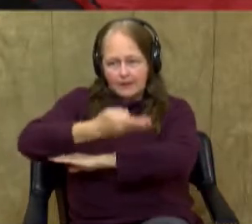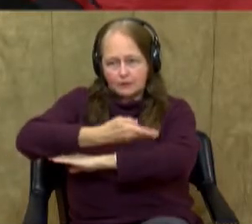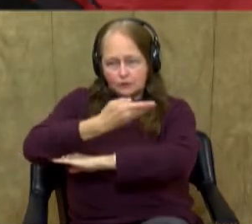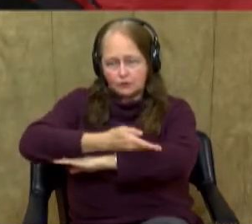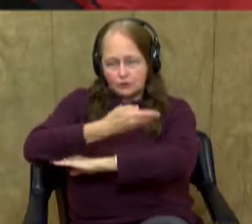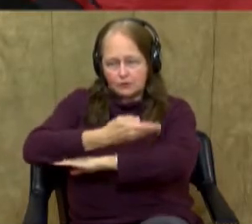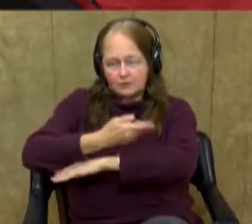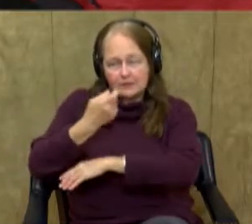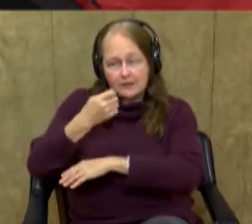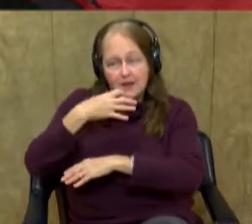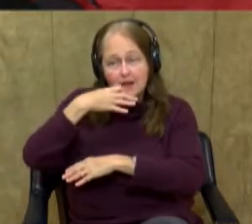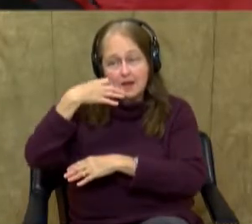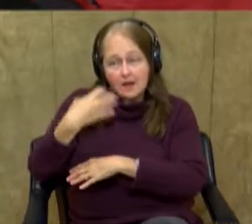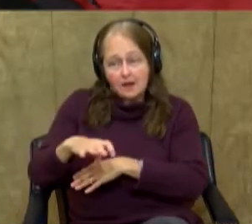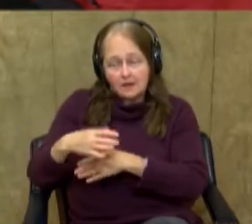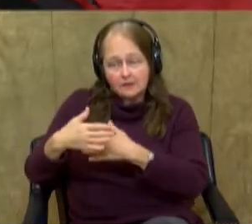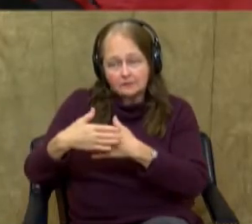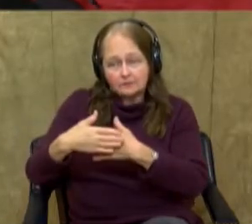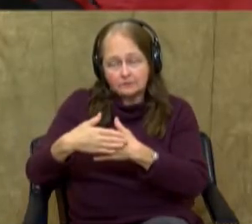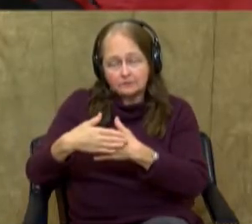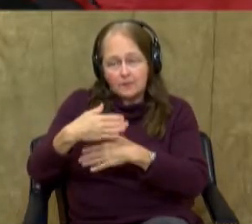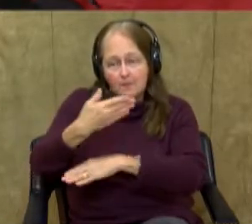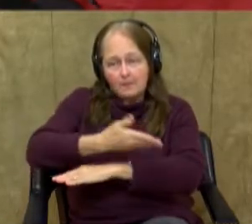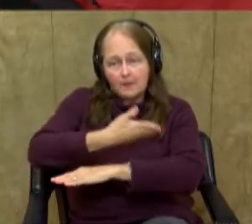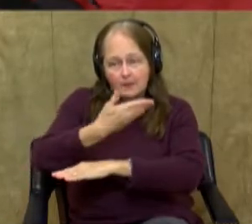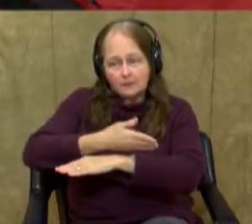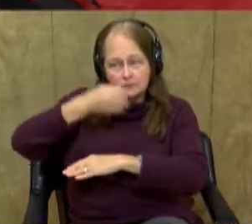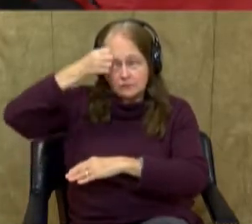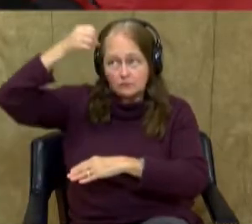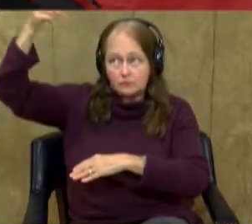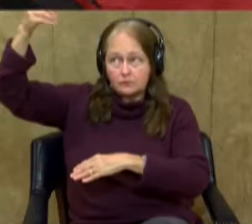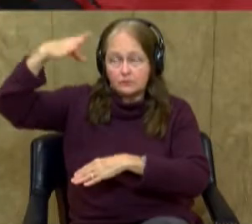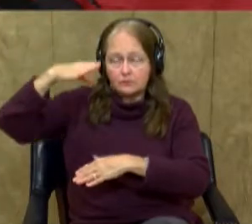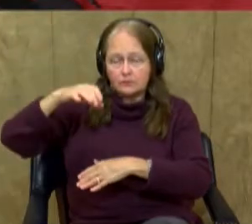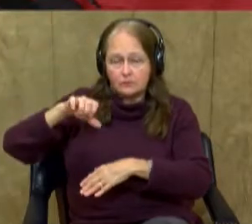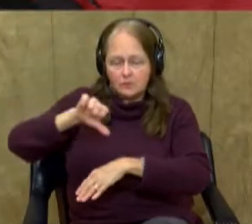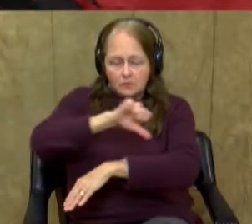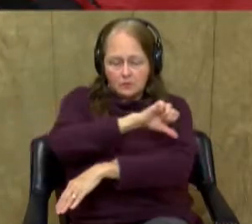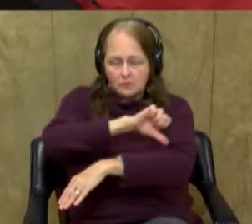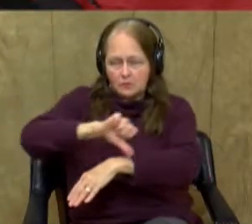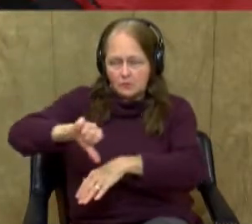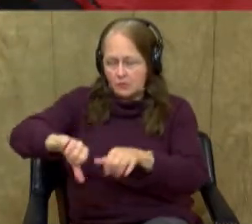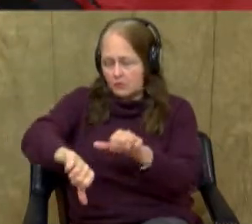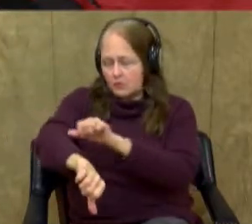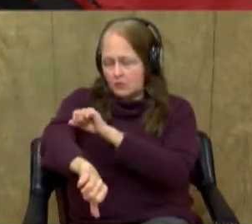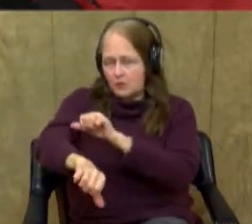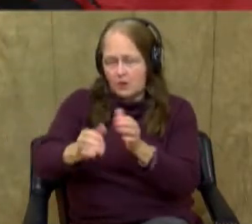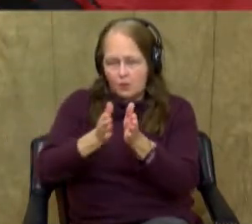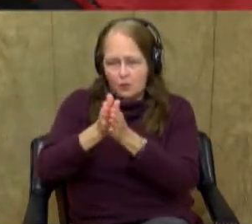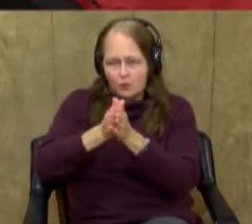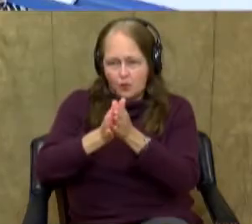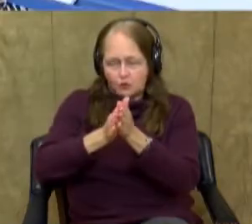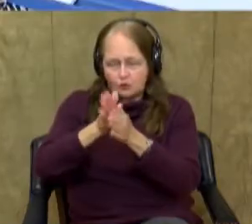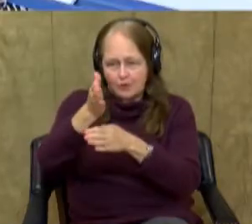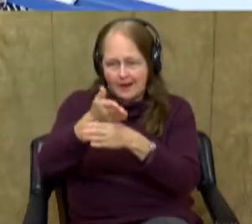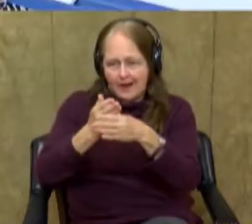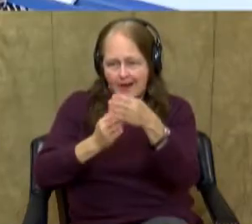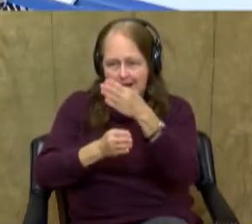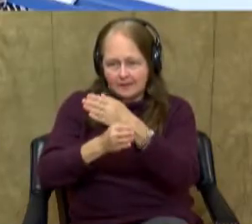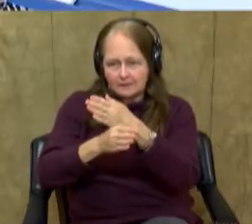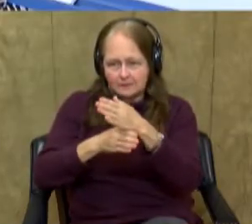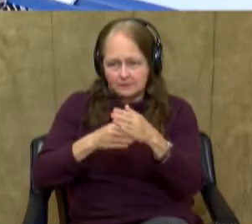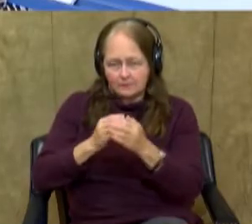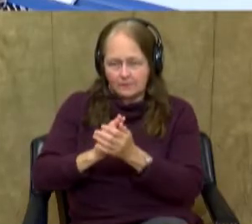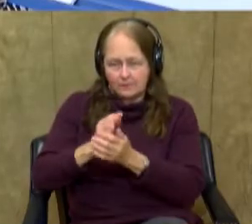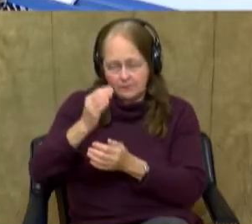It's kind of hot, so we have to be careful. Wear those sunscreen and remember, keep washing those hands. All right, boys and